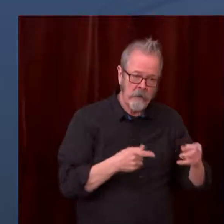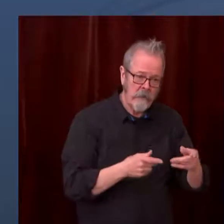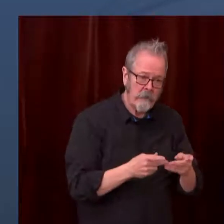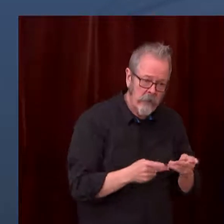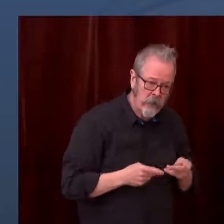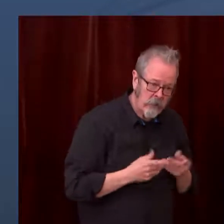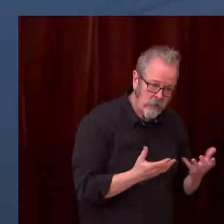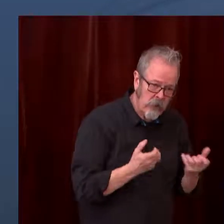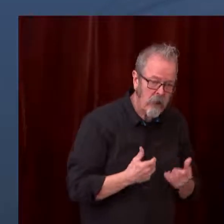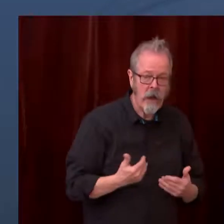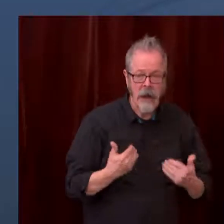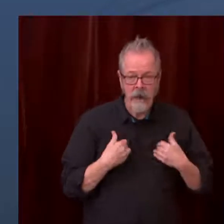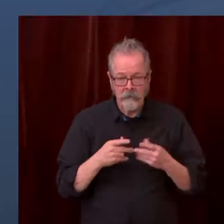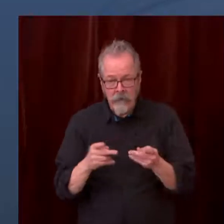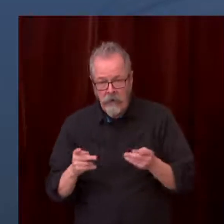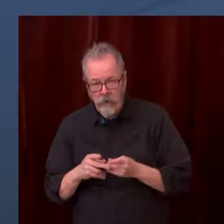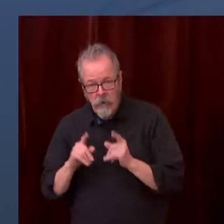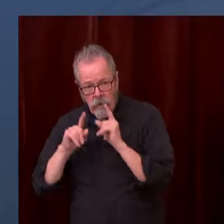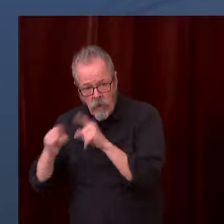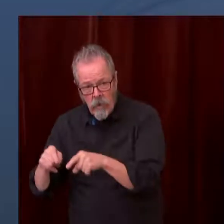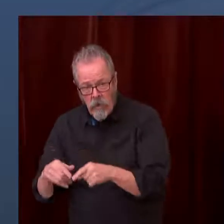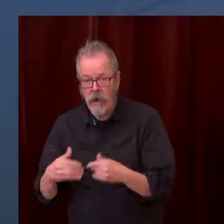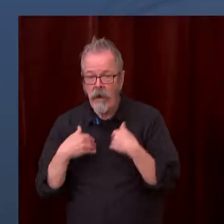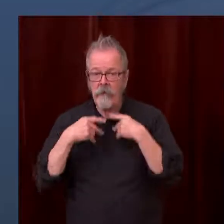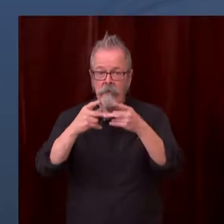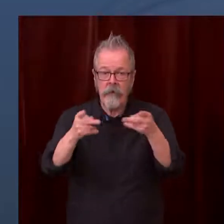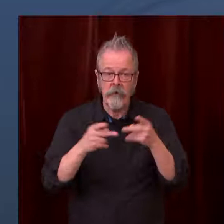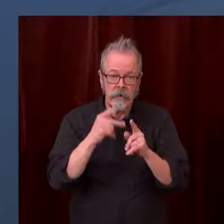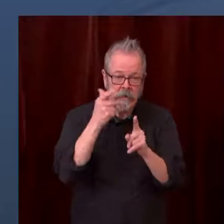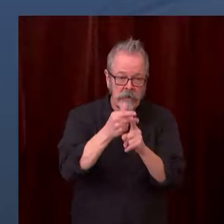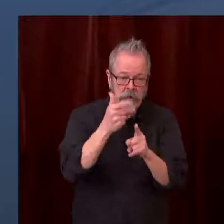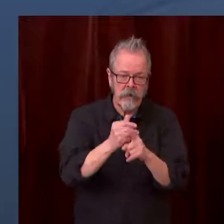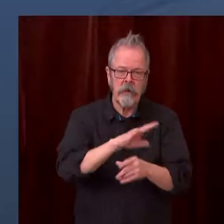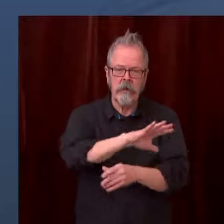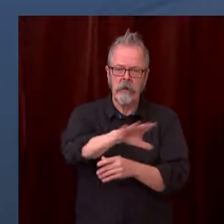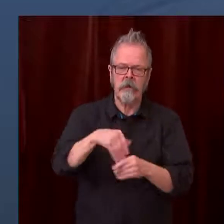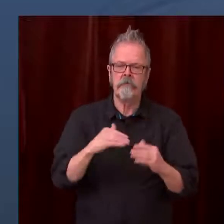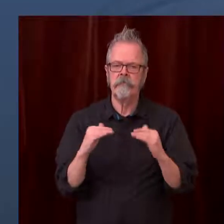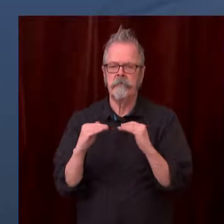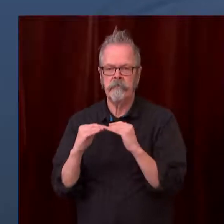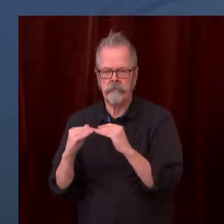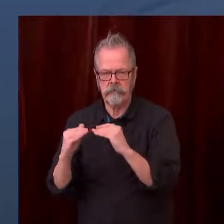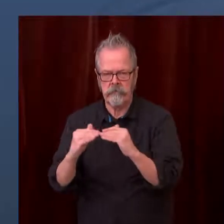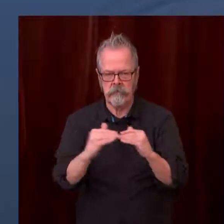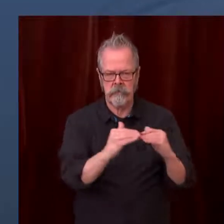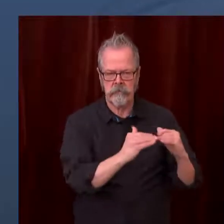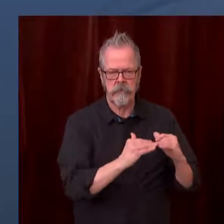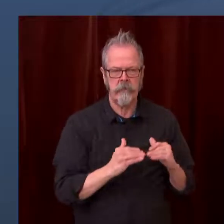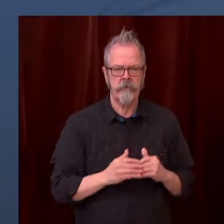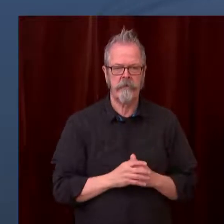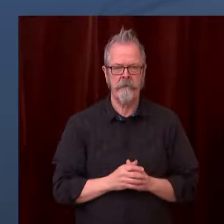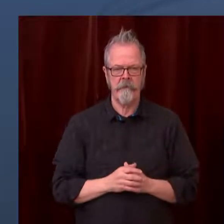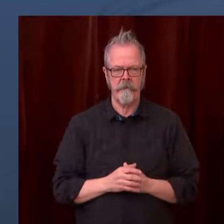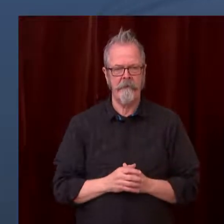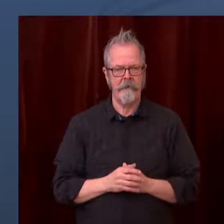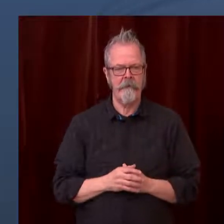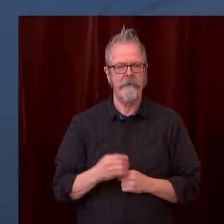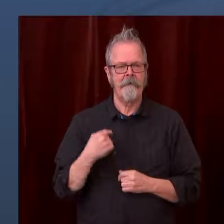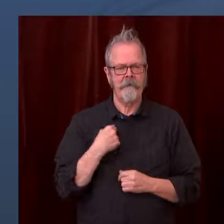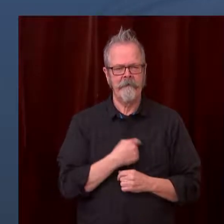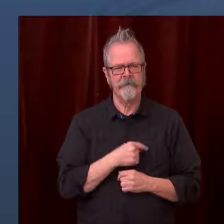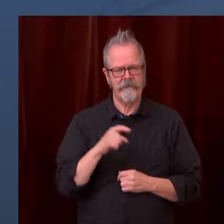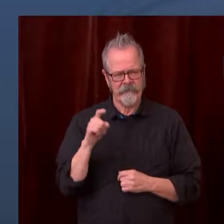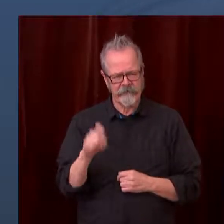of those legs evolves, we continue to evolve with it. I want to also underscore, Governor, what you just said, which